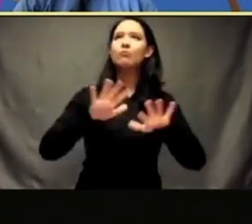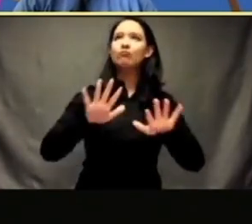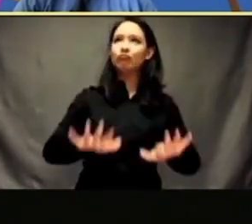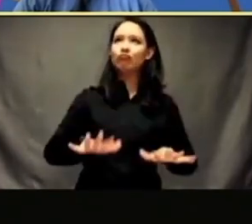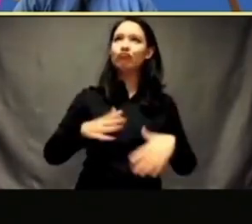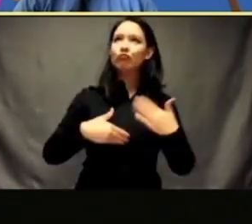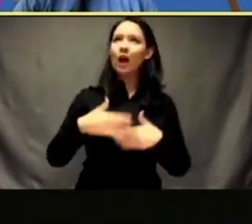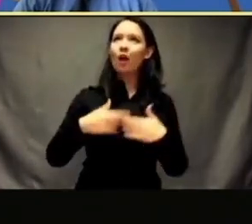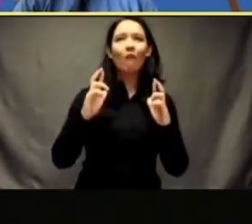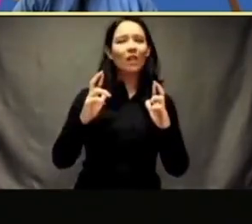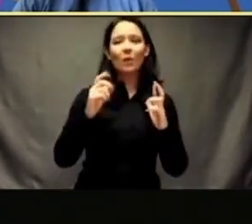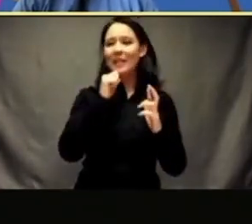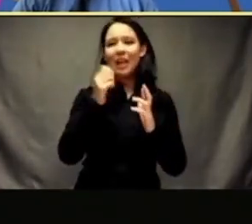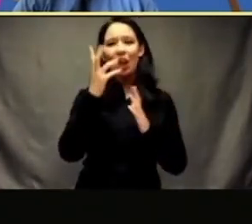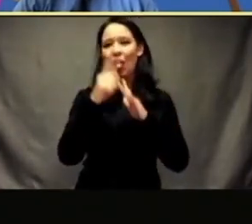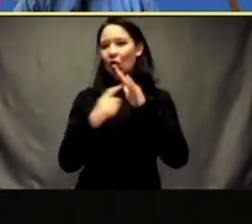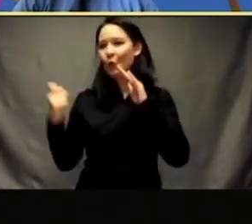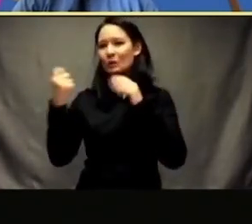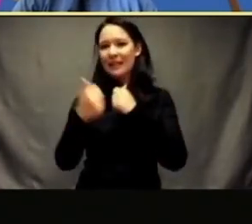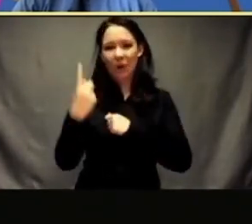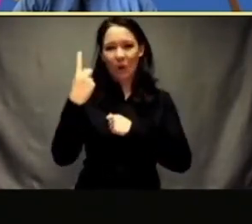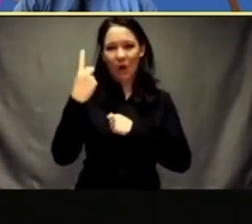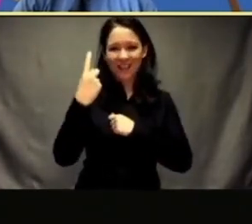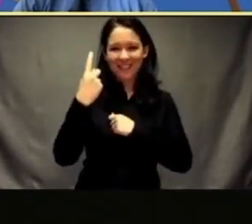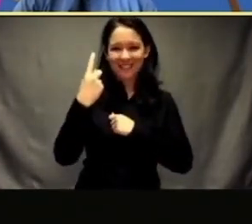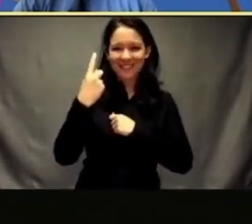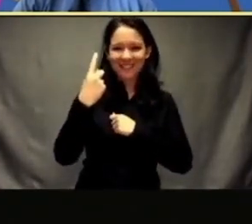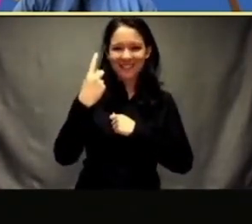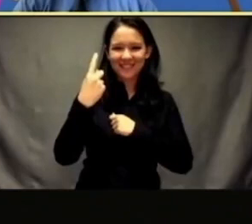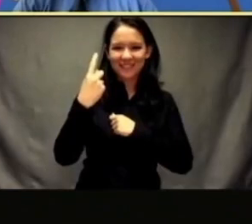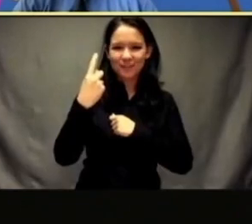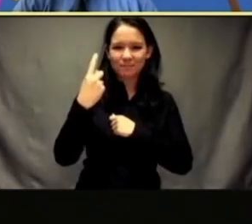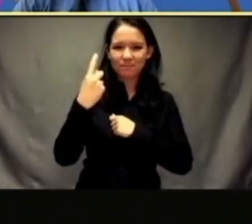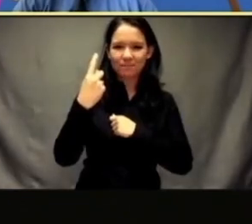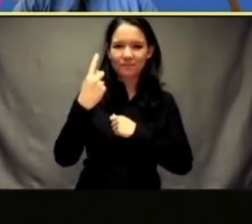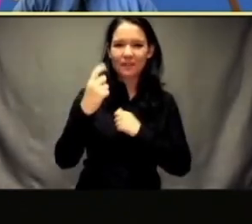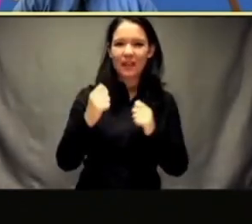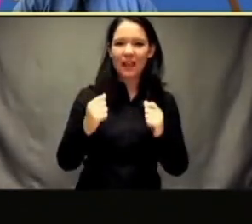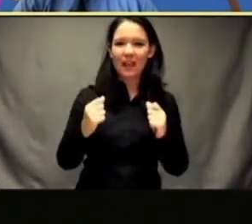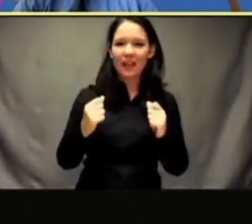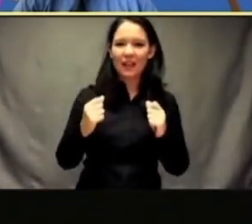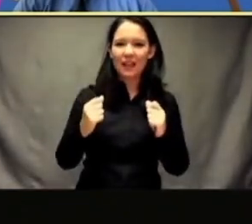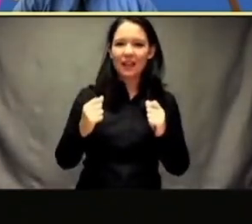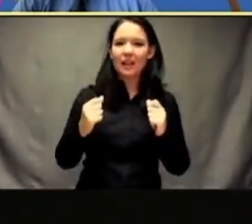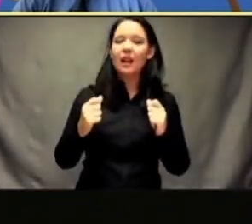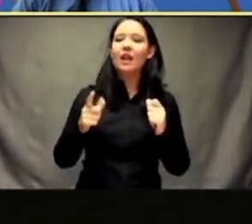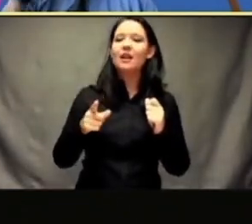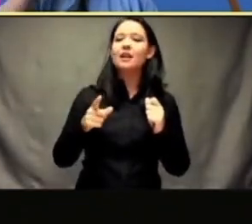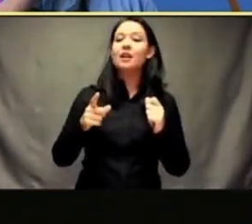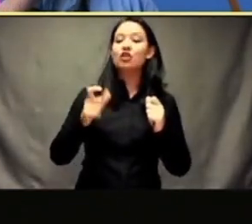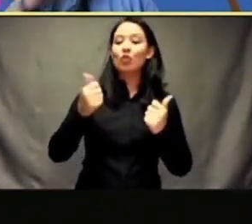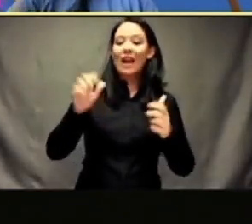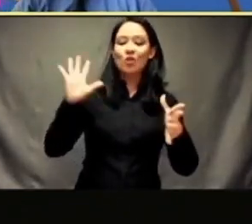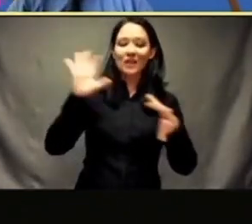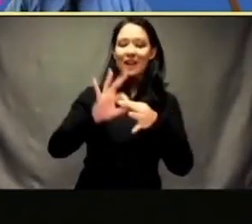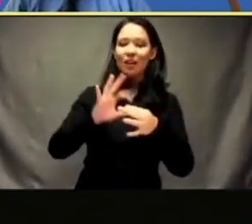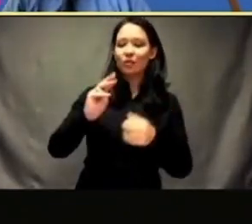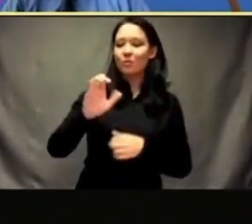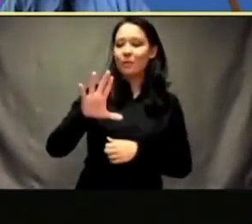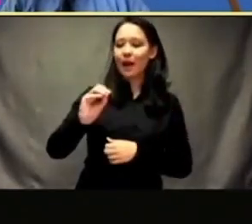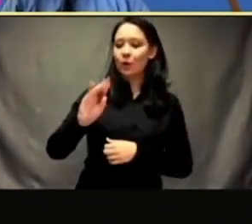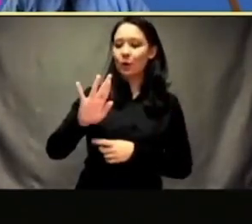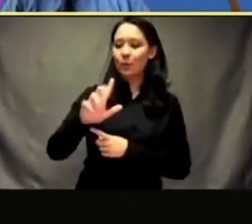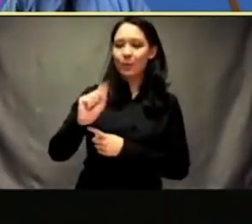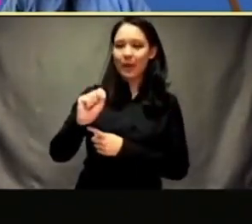didn't lose anyone. And that you're and that for you to just test things out, try connecting your microbit. If you're able to connect